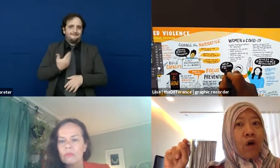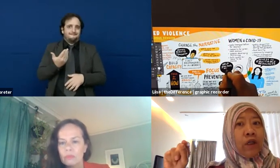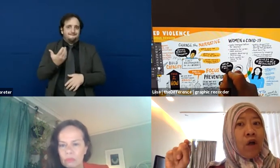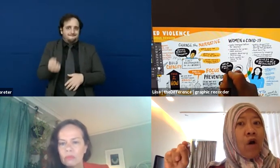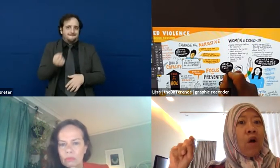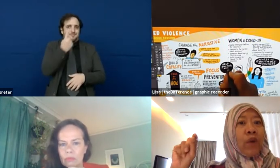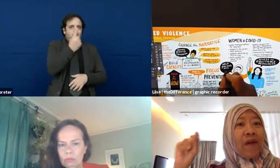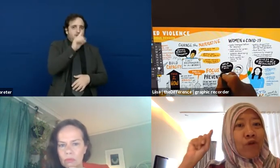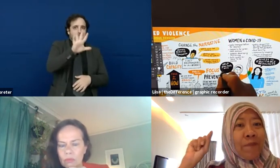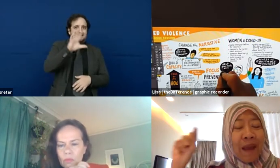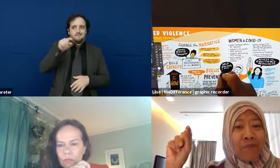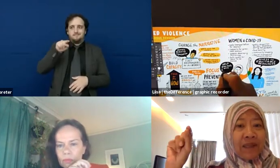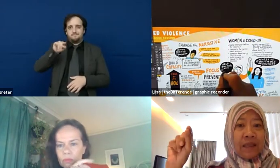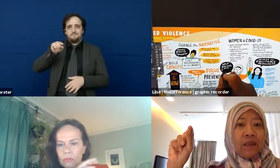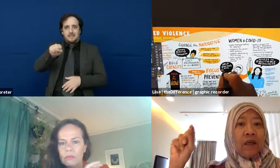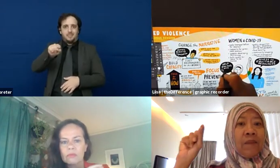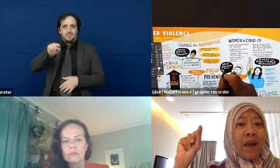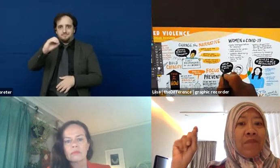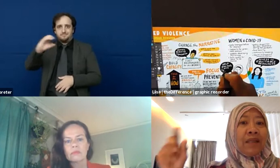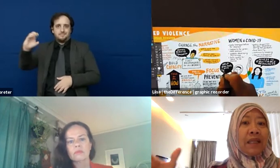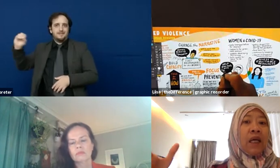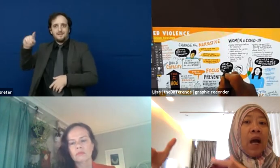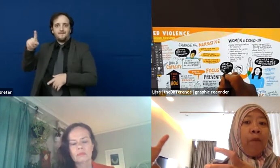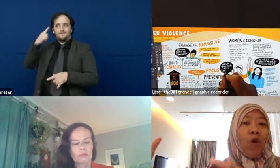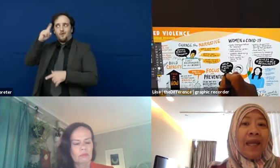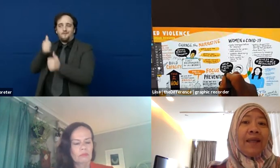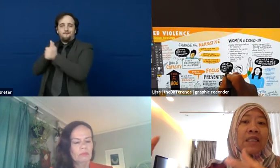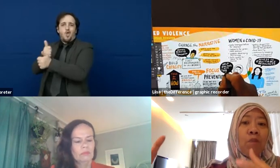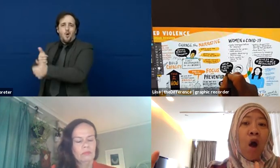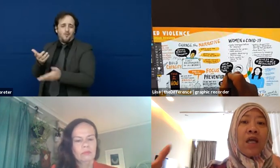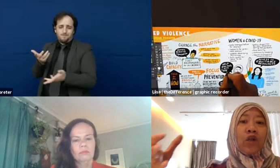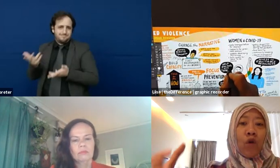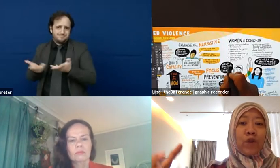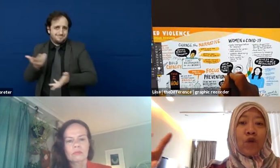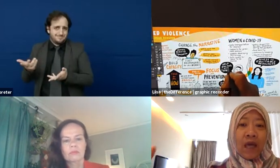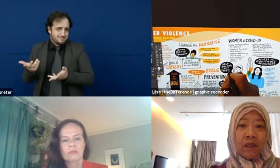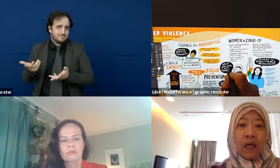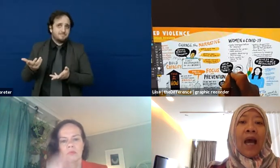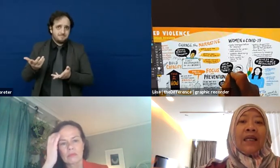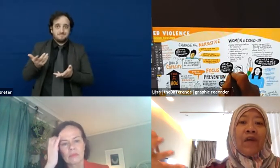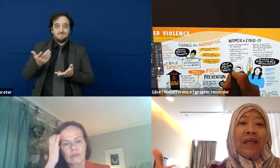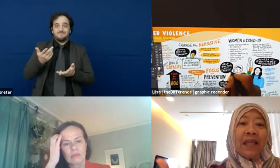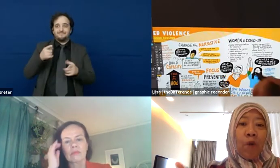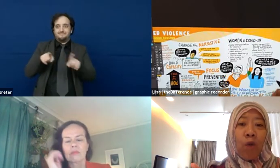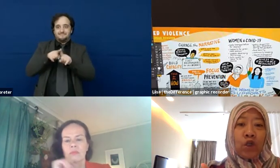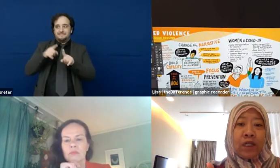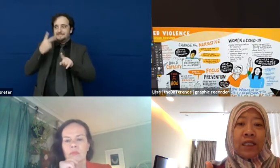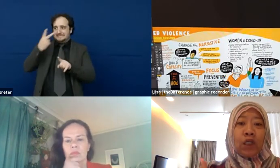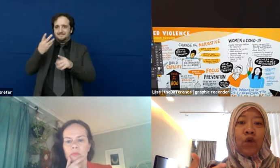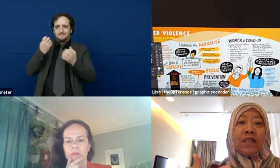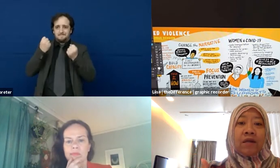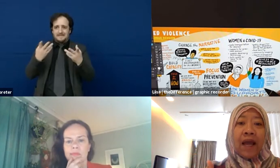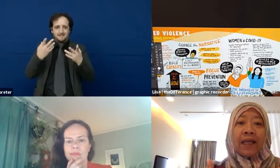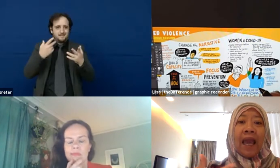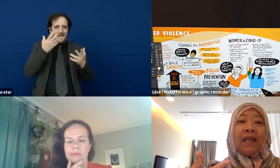So, you know, we have to remember that. Remember that pulling smaller groups together, giving them opportunity